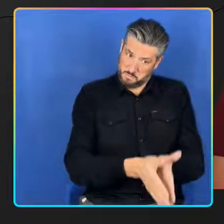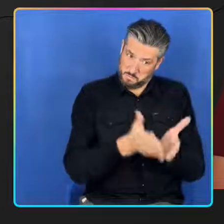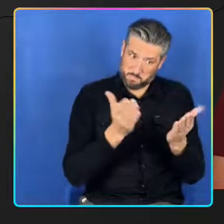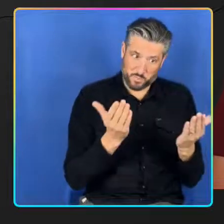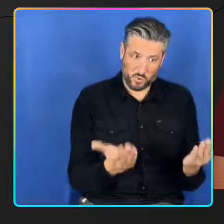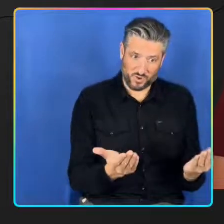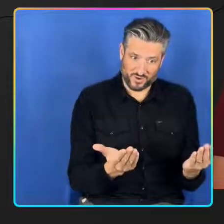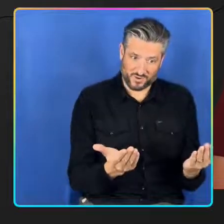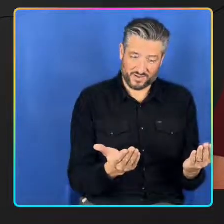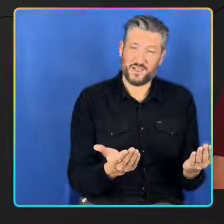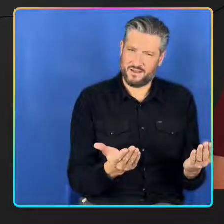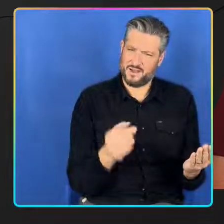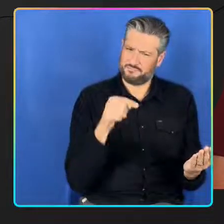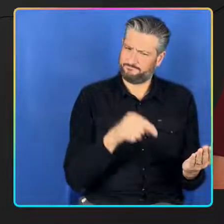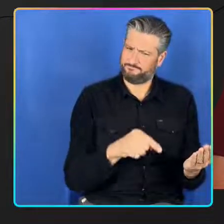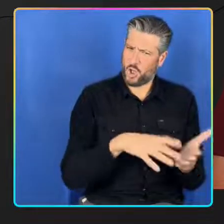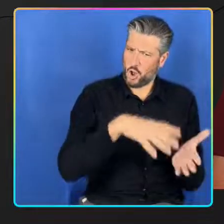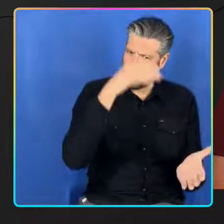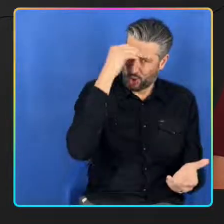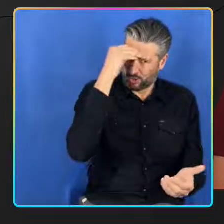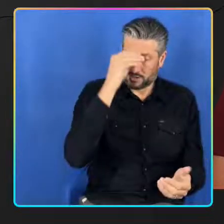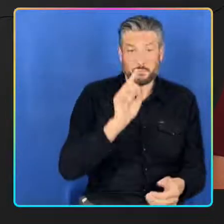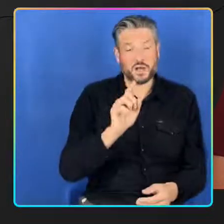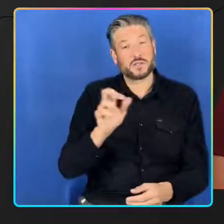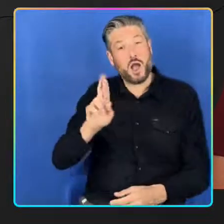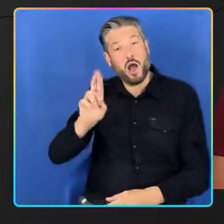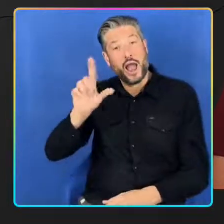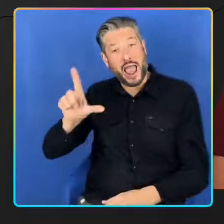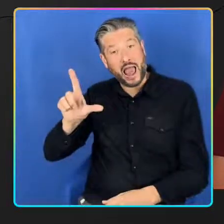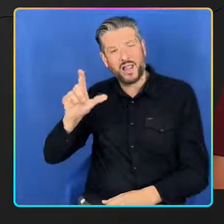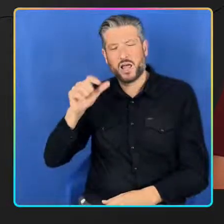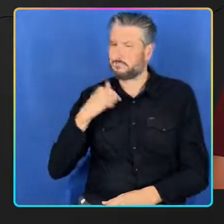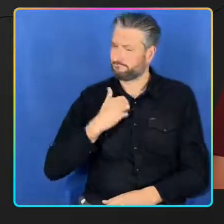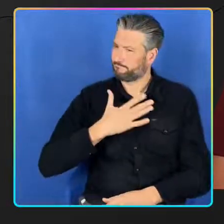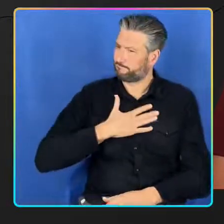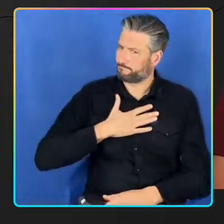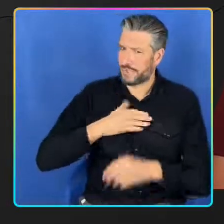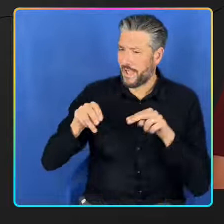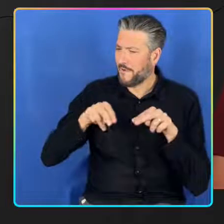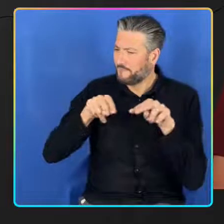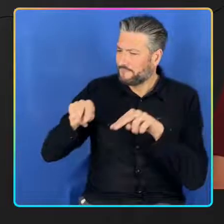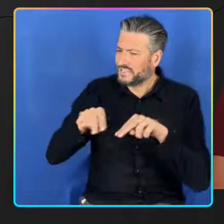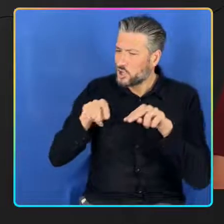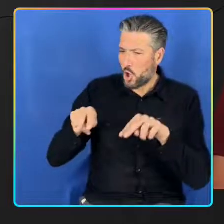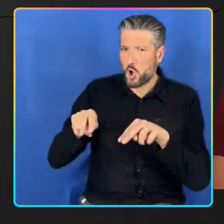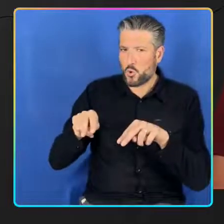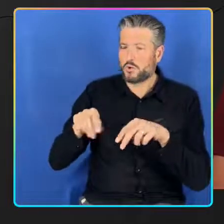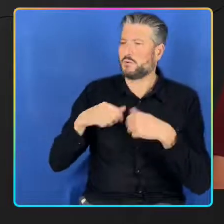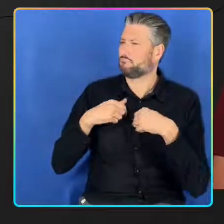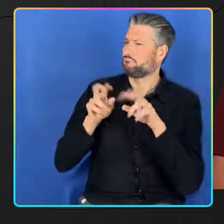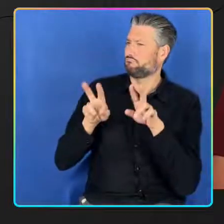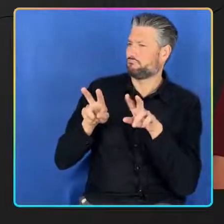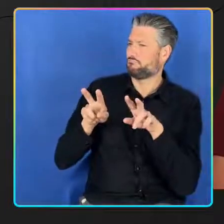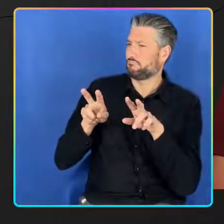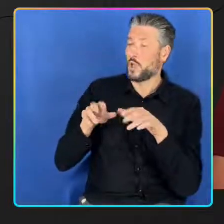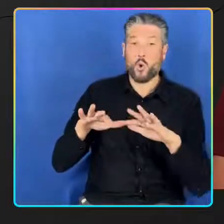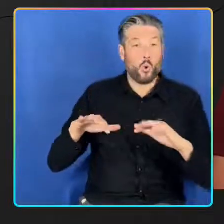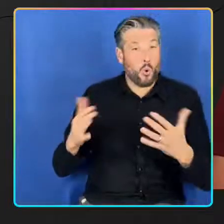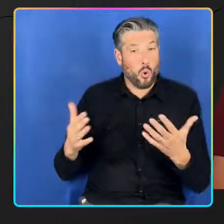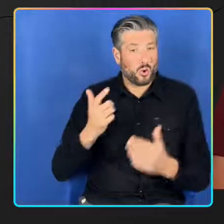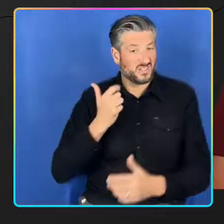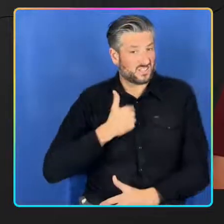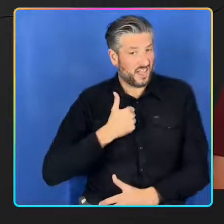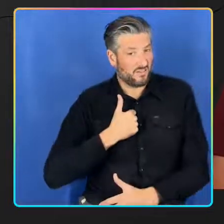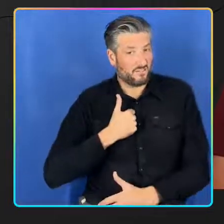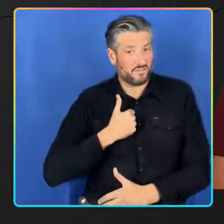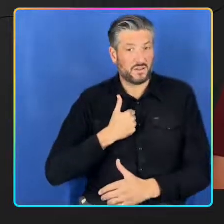learning, I learn much better from videos or playing around with code. And then the final step is essentially practice.